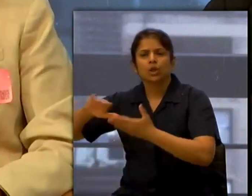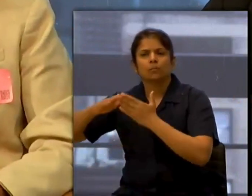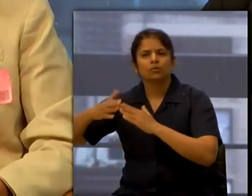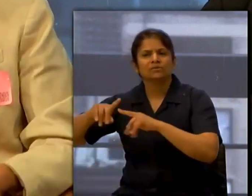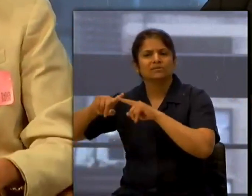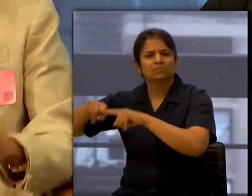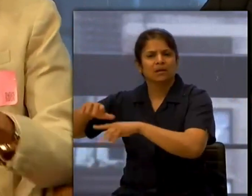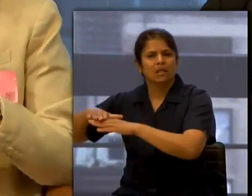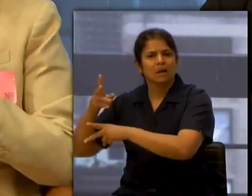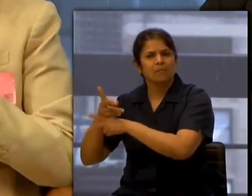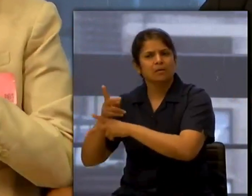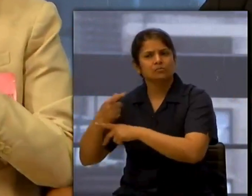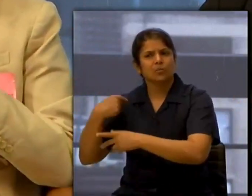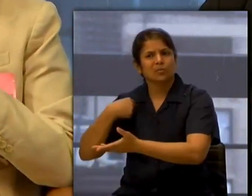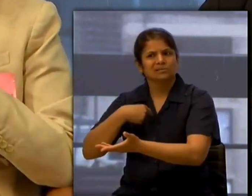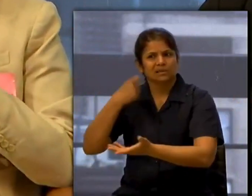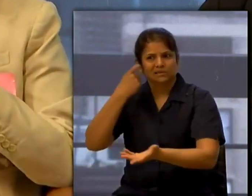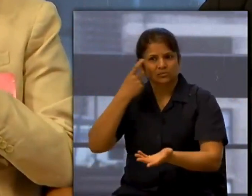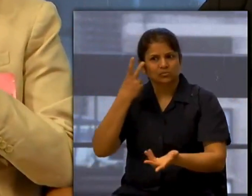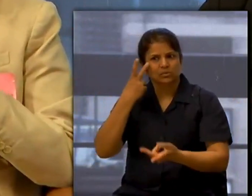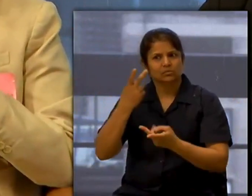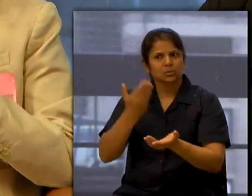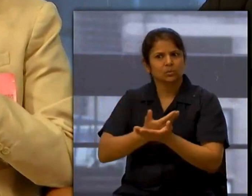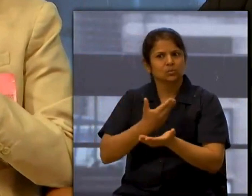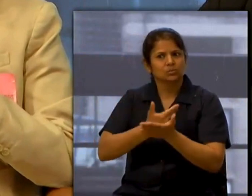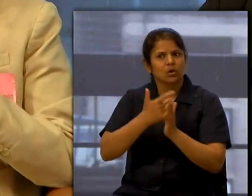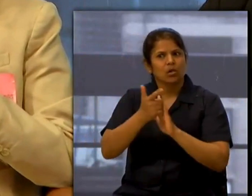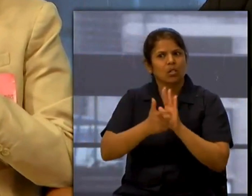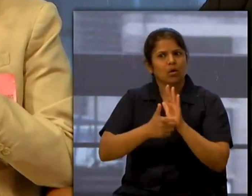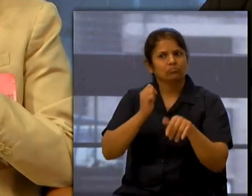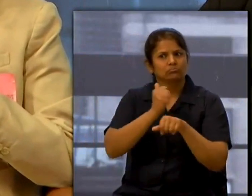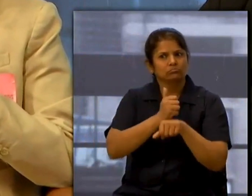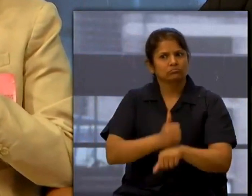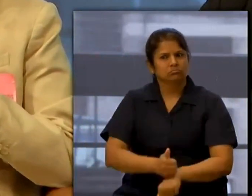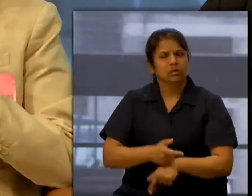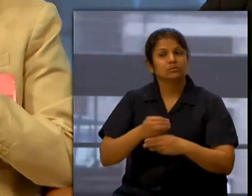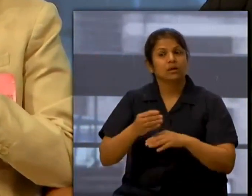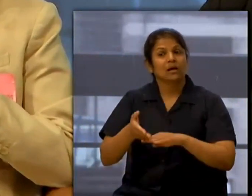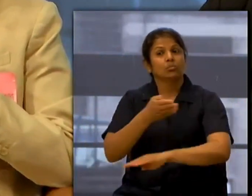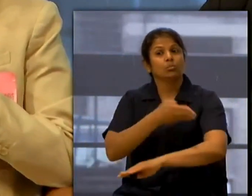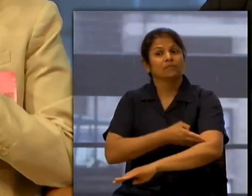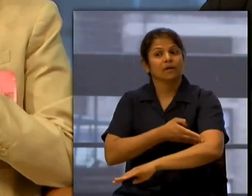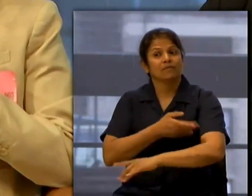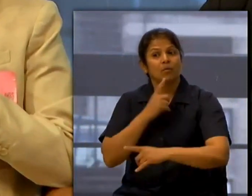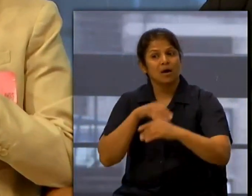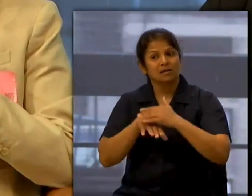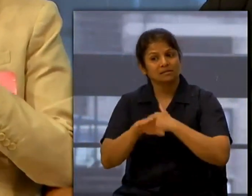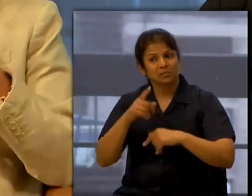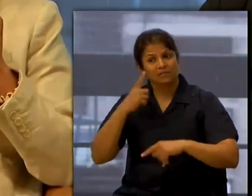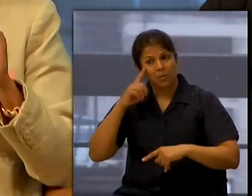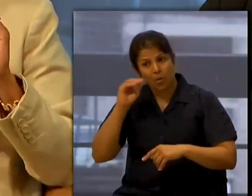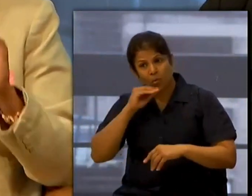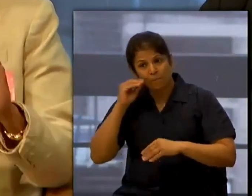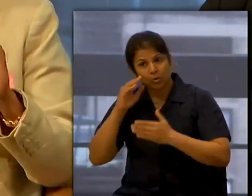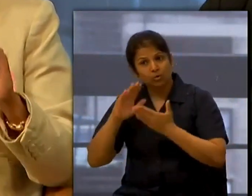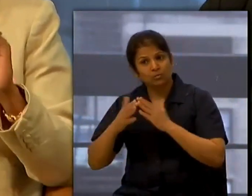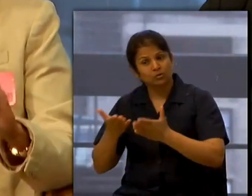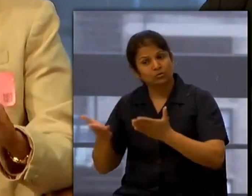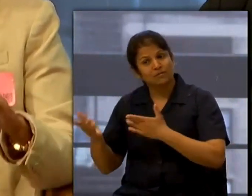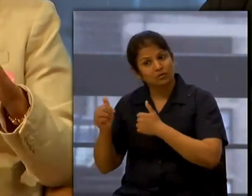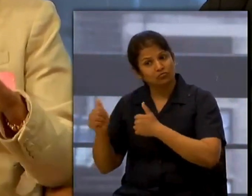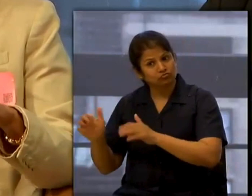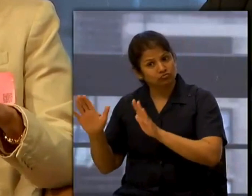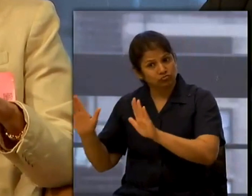came out that are really advancing access to home and community-based services. But I think it is all still built